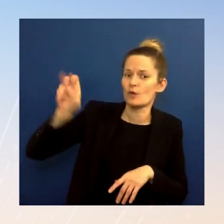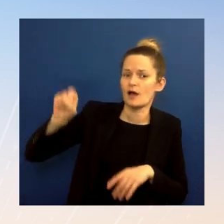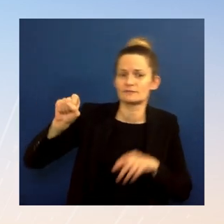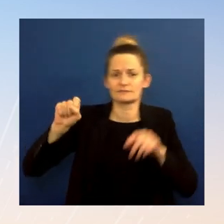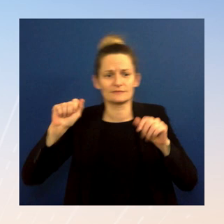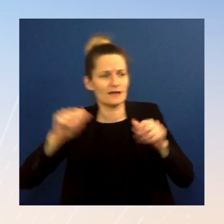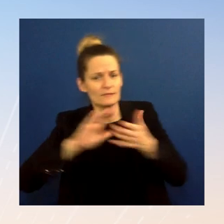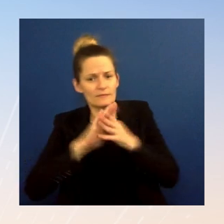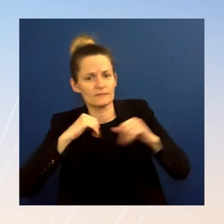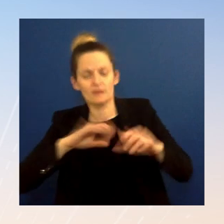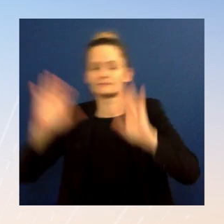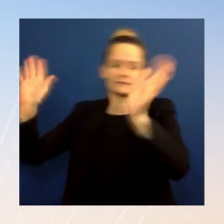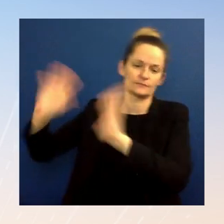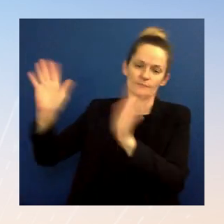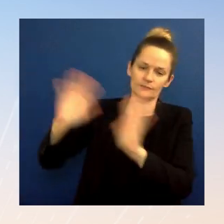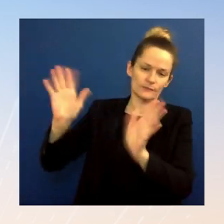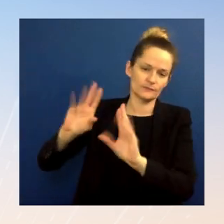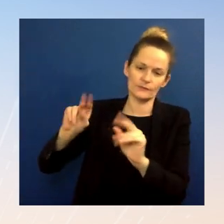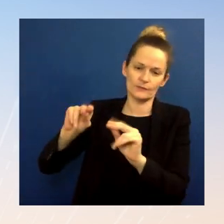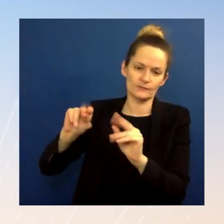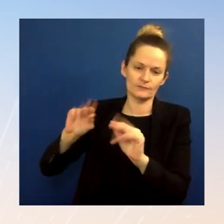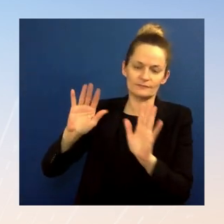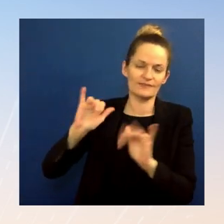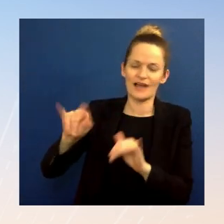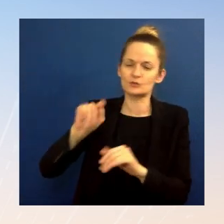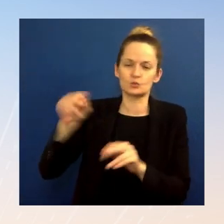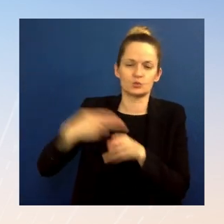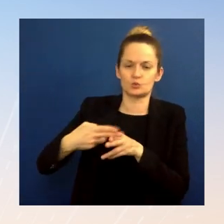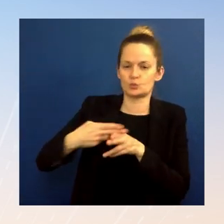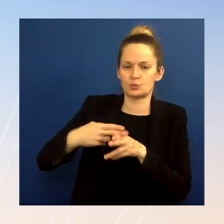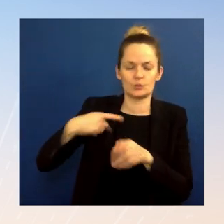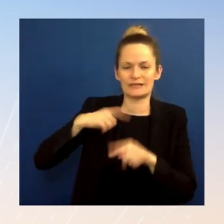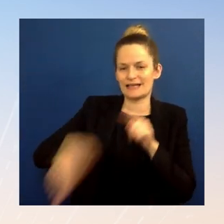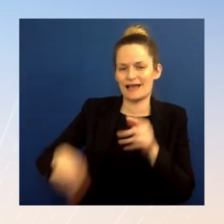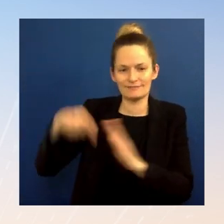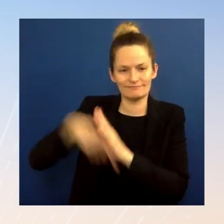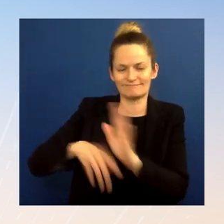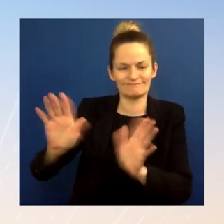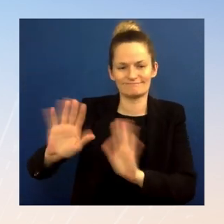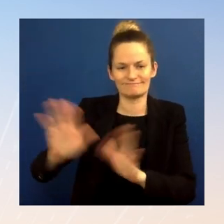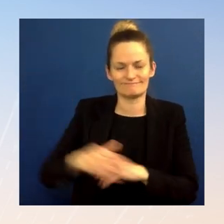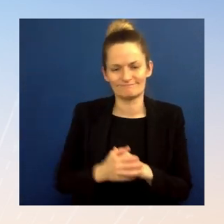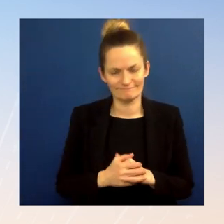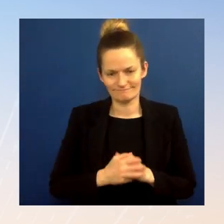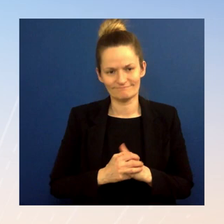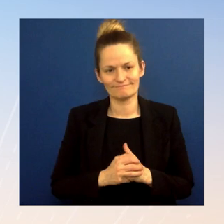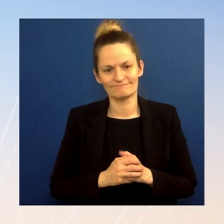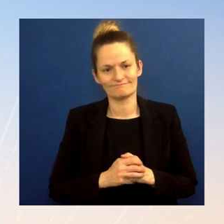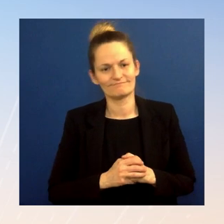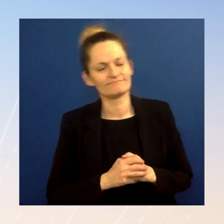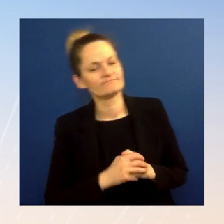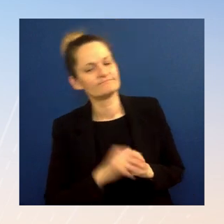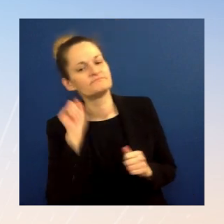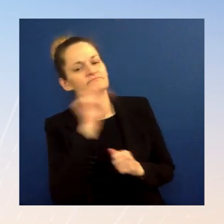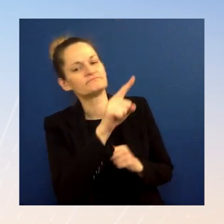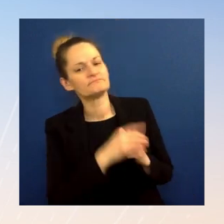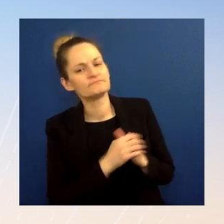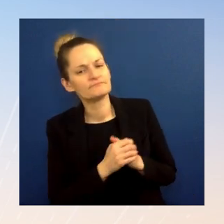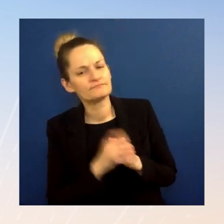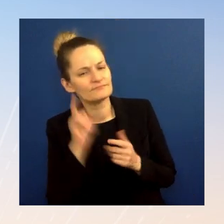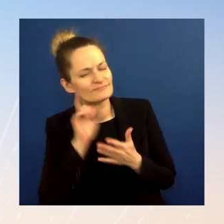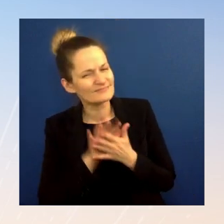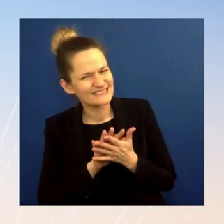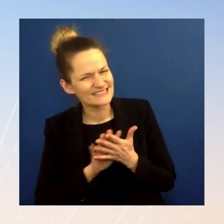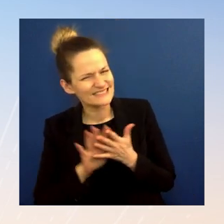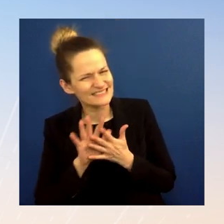to the weapons package. Yeah. Up till now, the administration has been really very tight-lipped about what was being sent to Ukraine. Yeah. Yesterday, that all